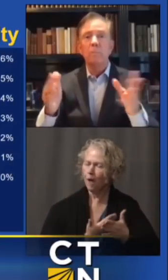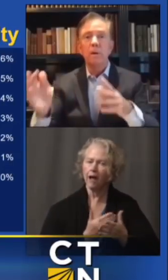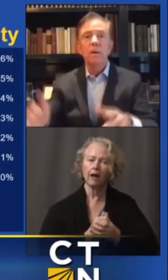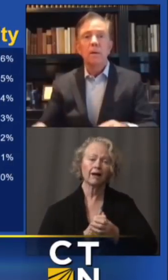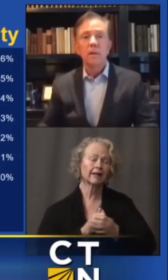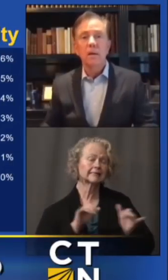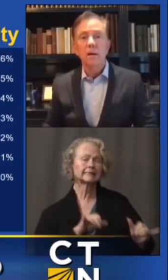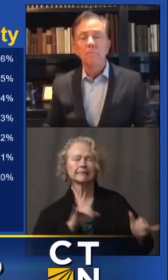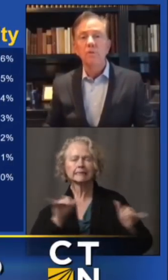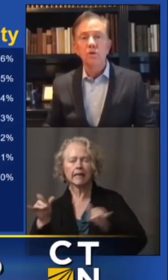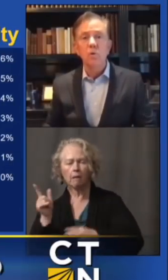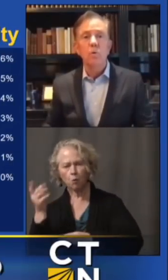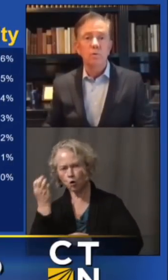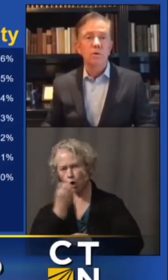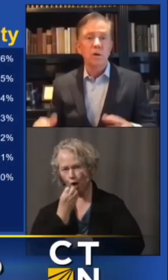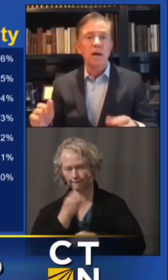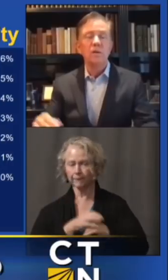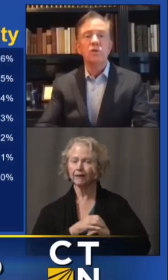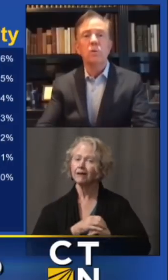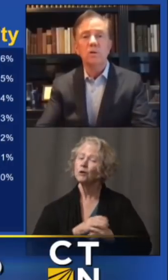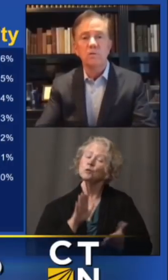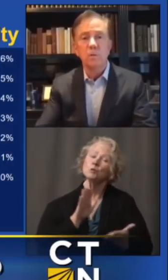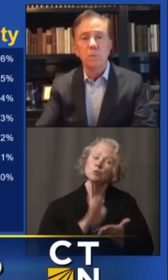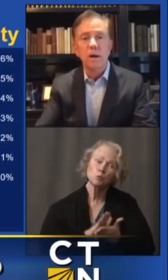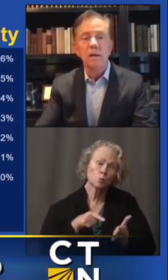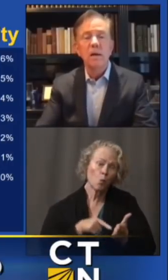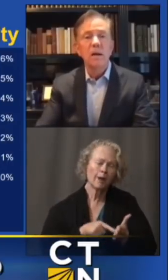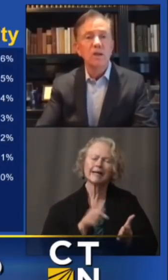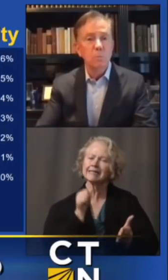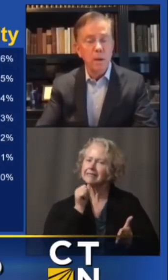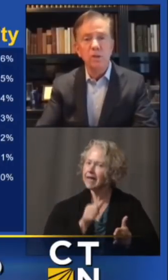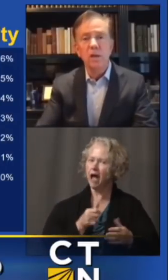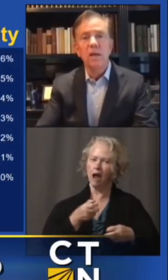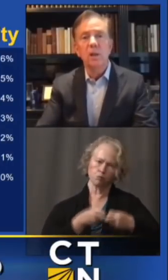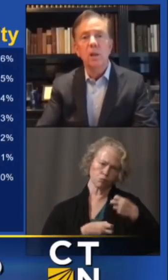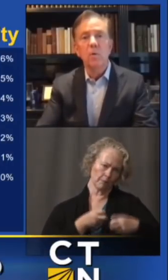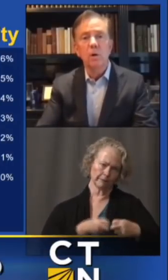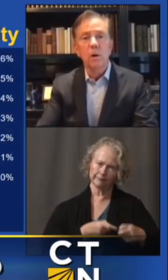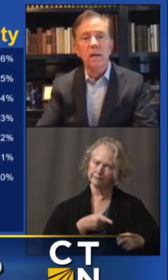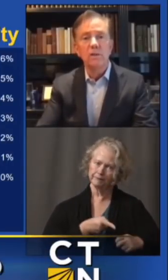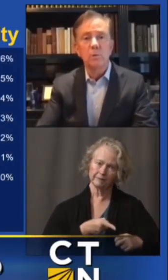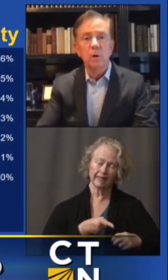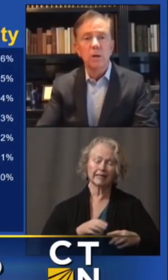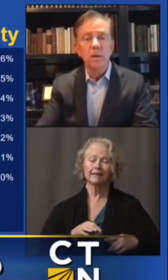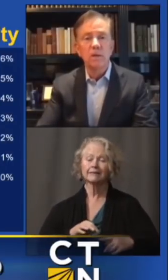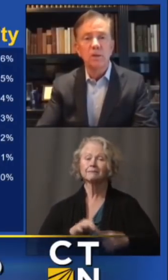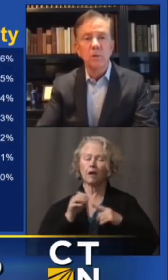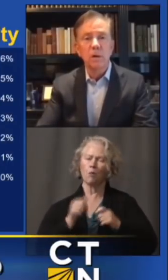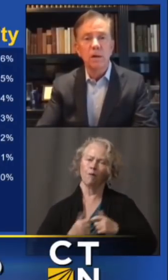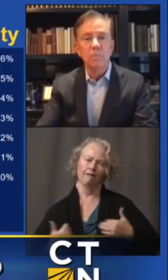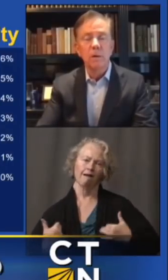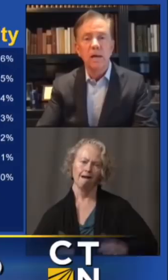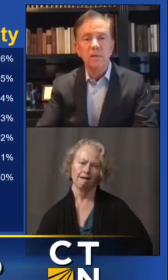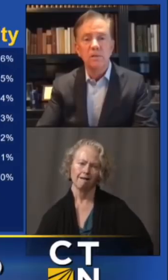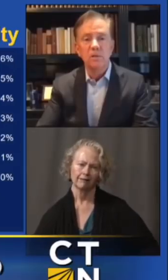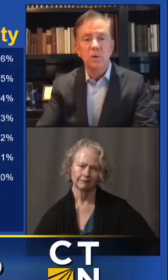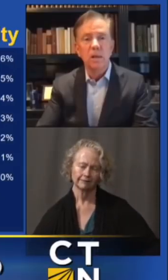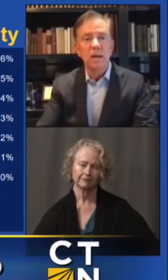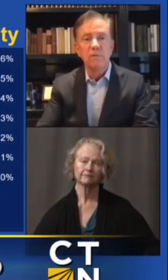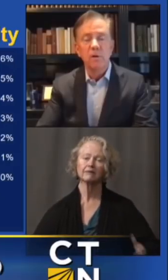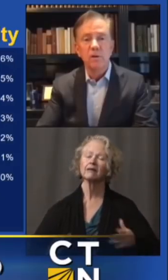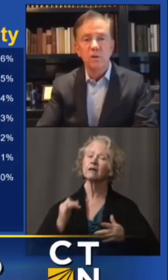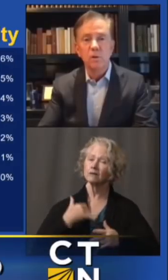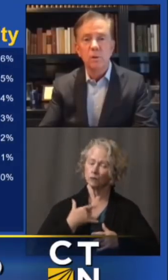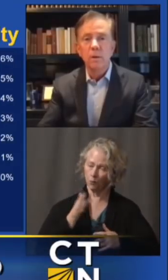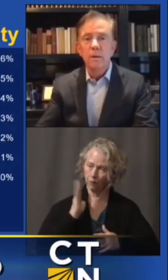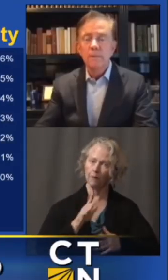Europe, that schools are not a source of spread, especially at the lower grades. So we're going to be issuing guidance on that